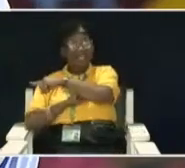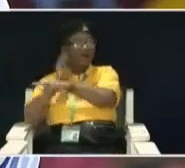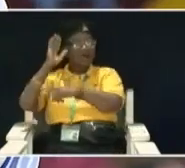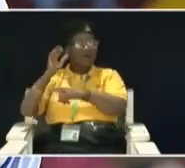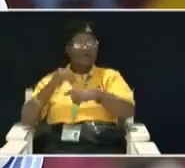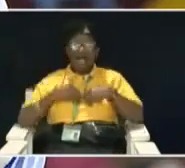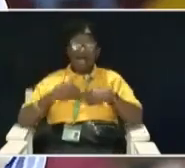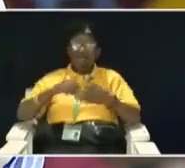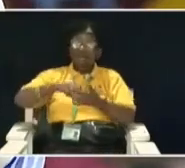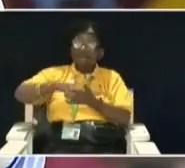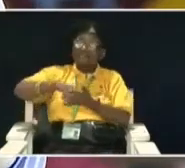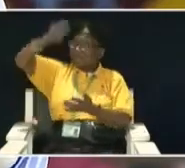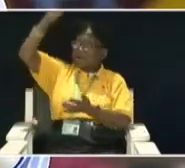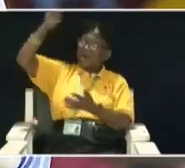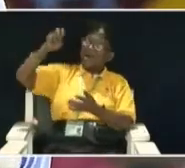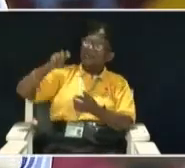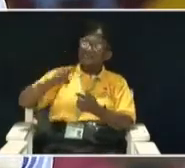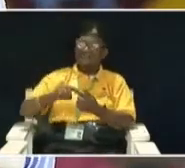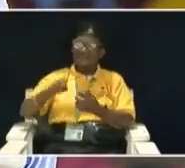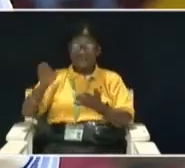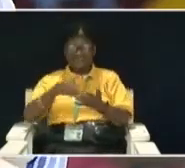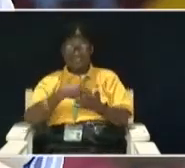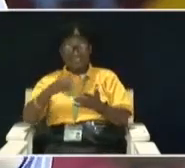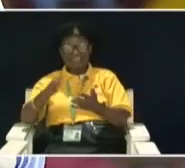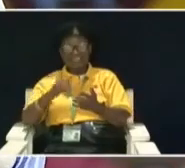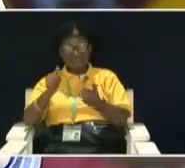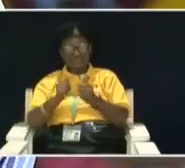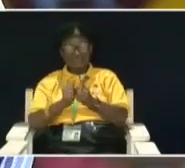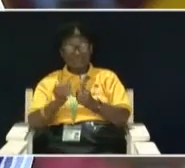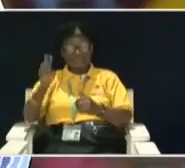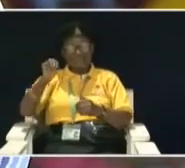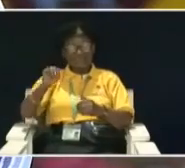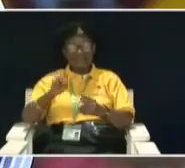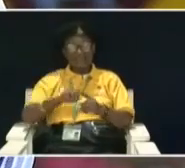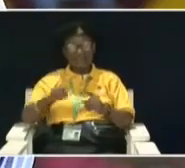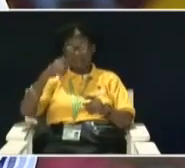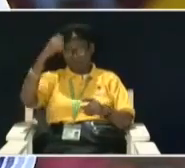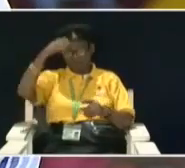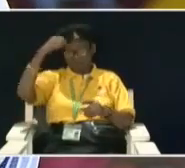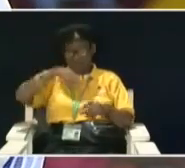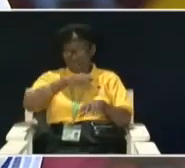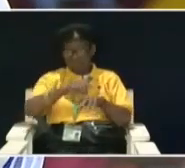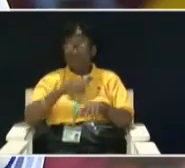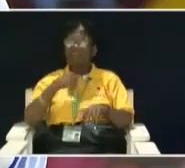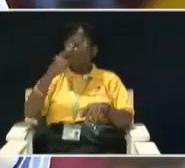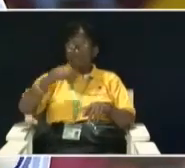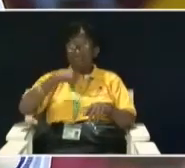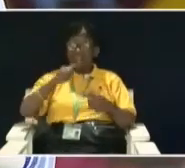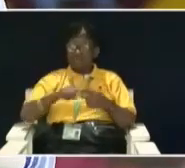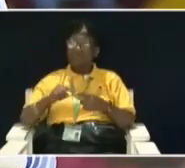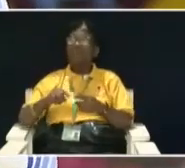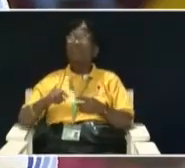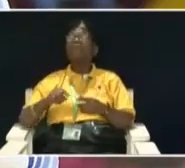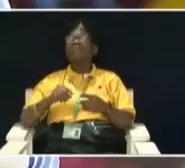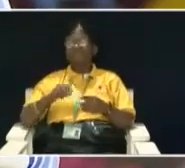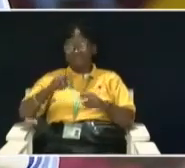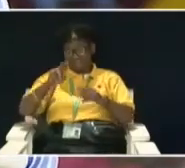I should dance on my seat. And then they came to their song number 4.